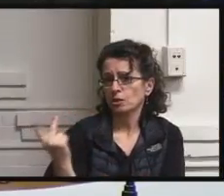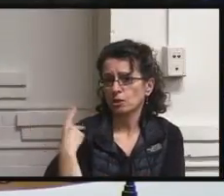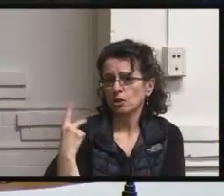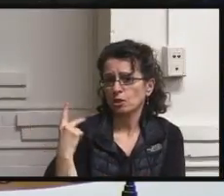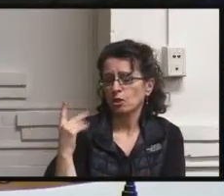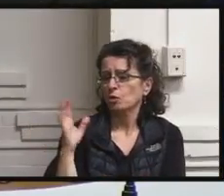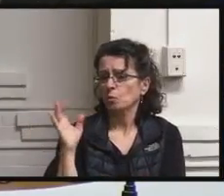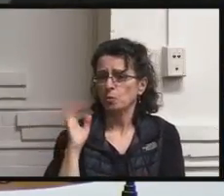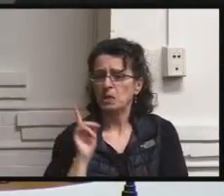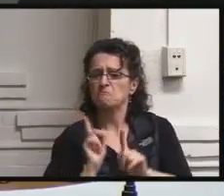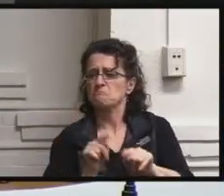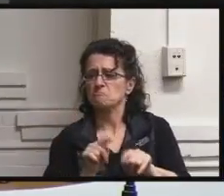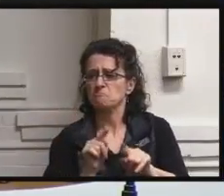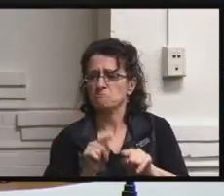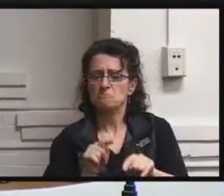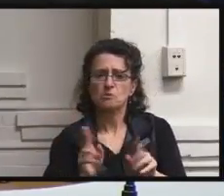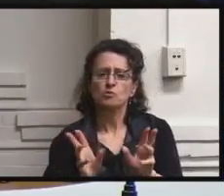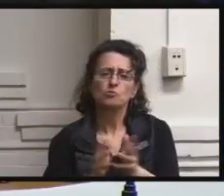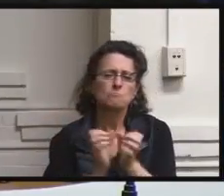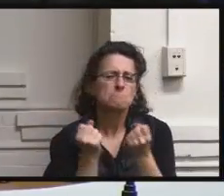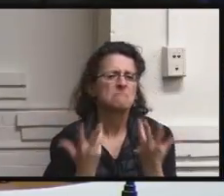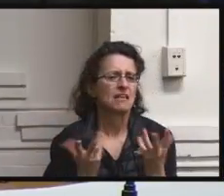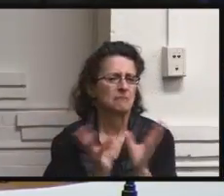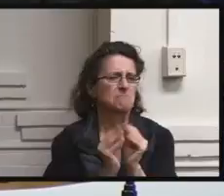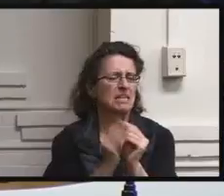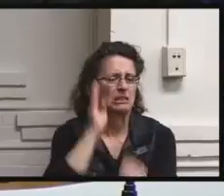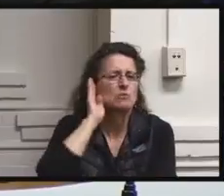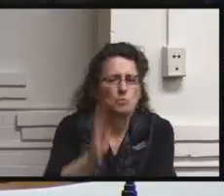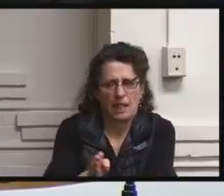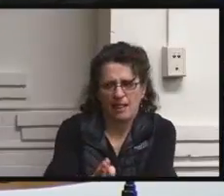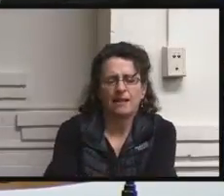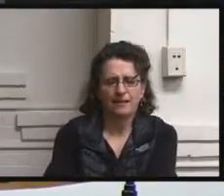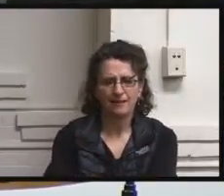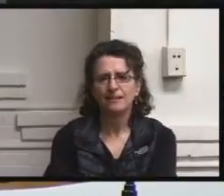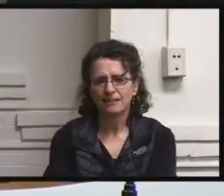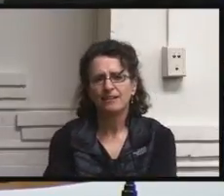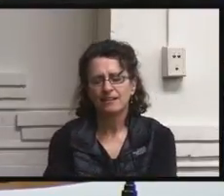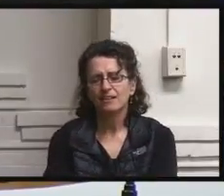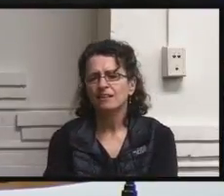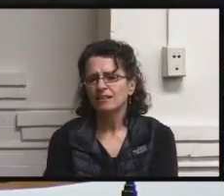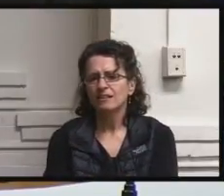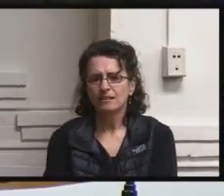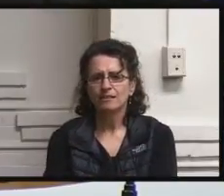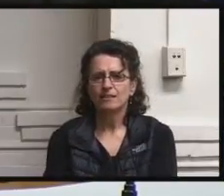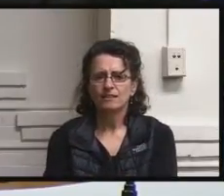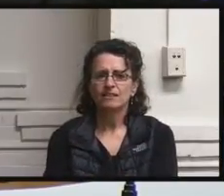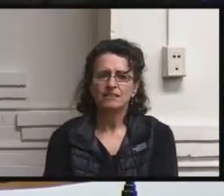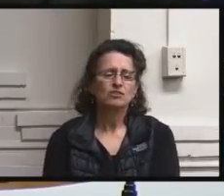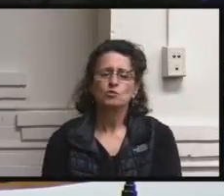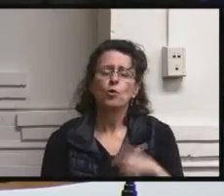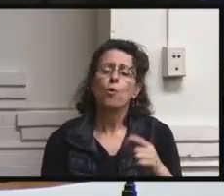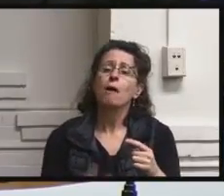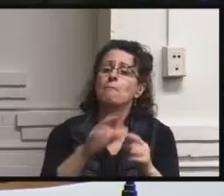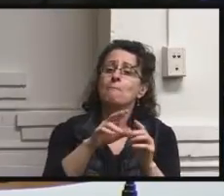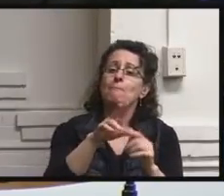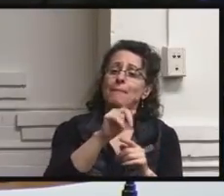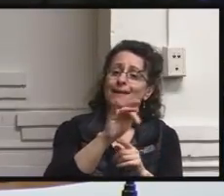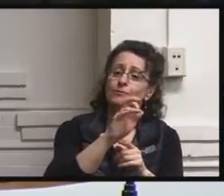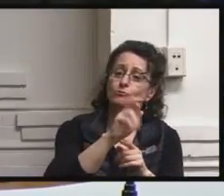participating, probably extensively, but certainly at least to some degree, as this process rolls forward, we'd